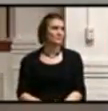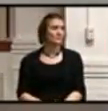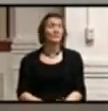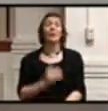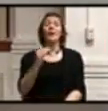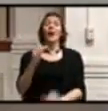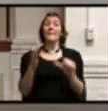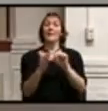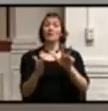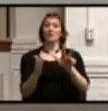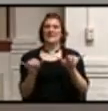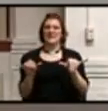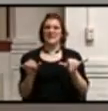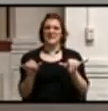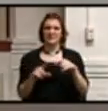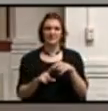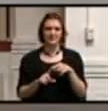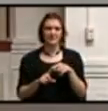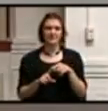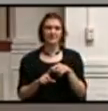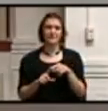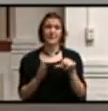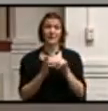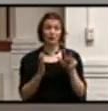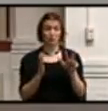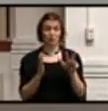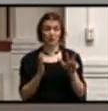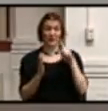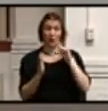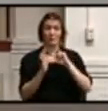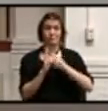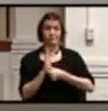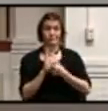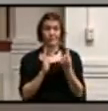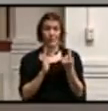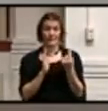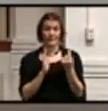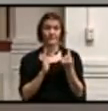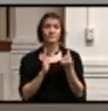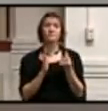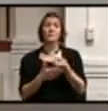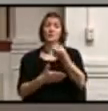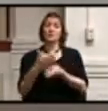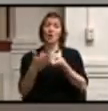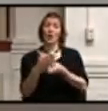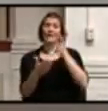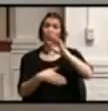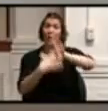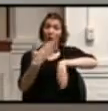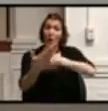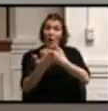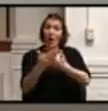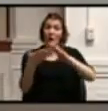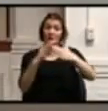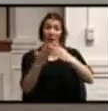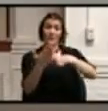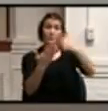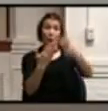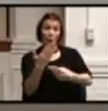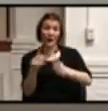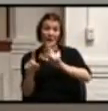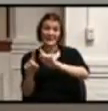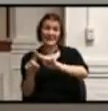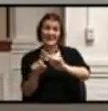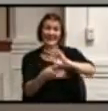Also on page 3, in the financial highlights sections, you can see that the cost of all of the town's programs